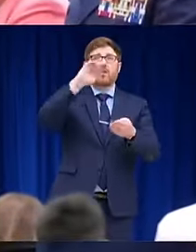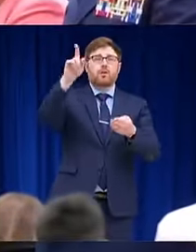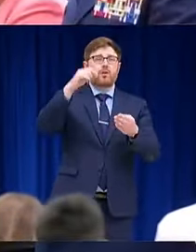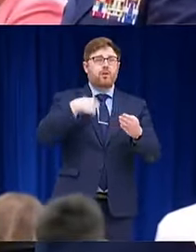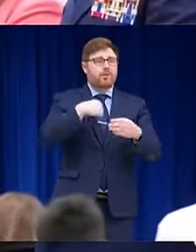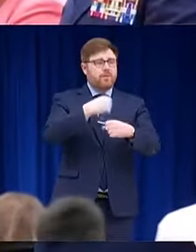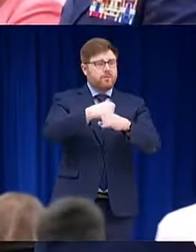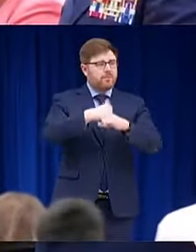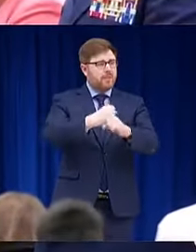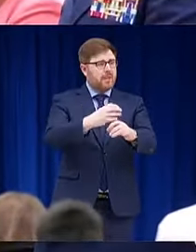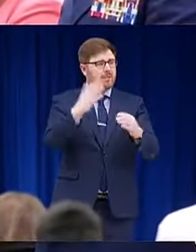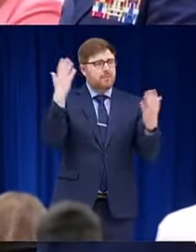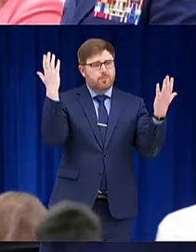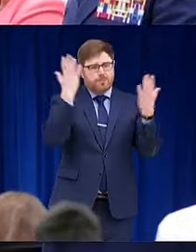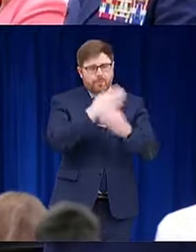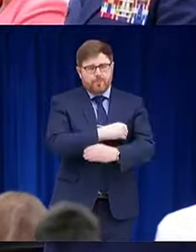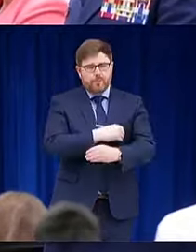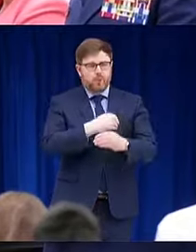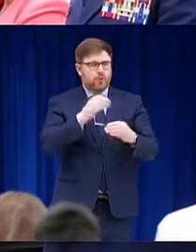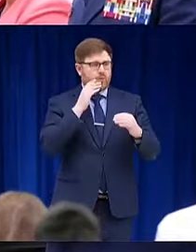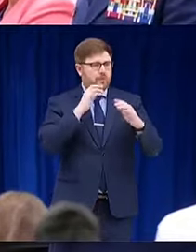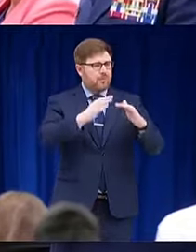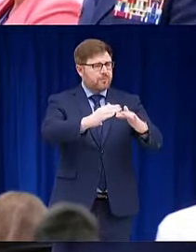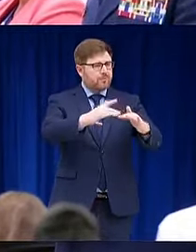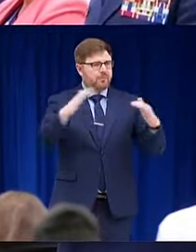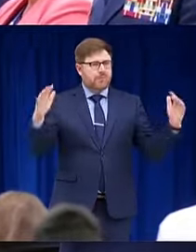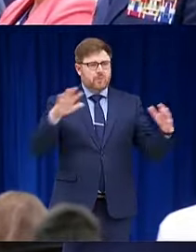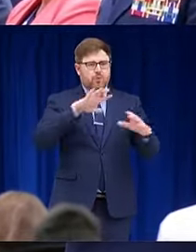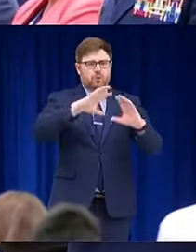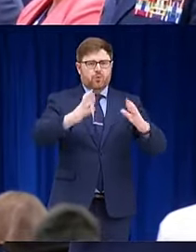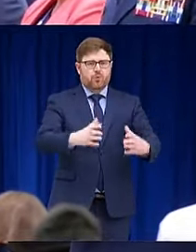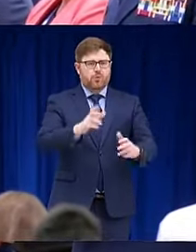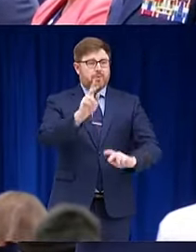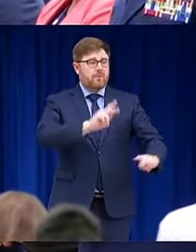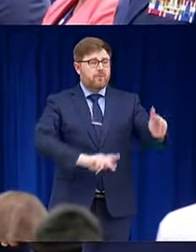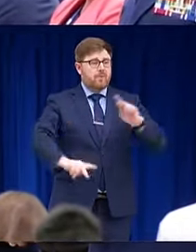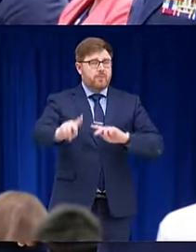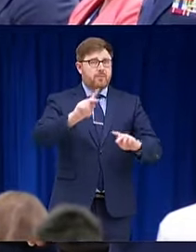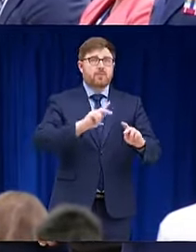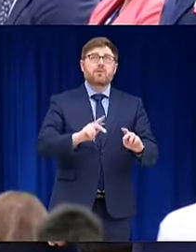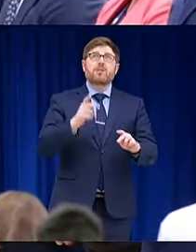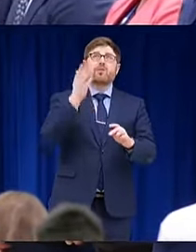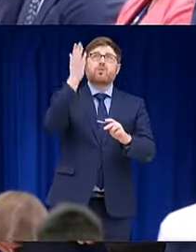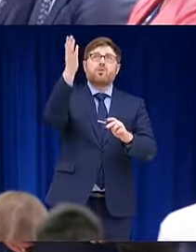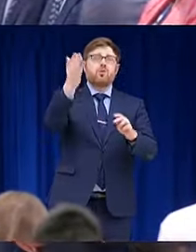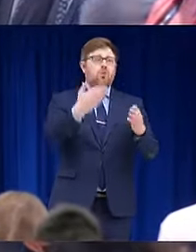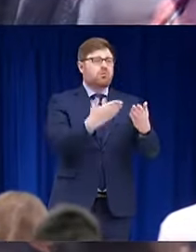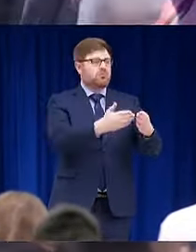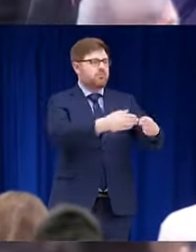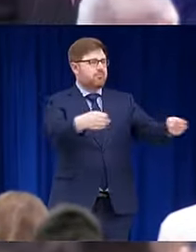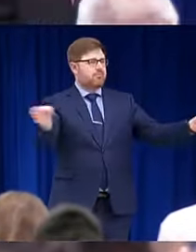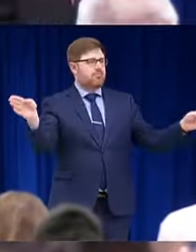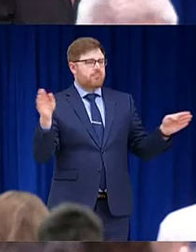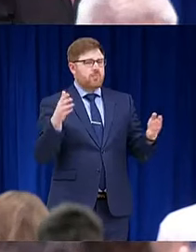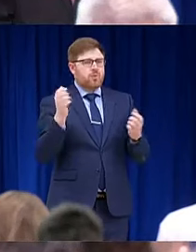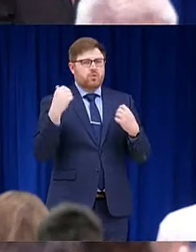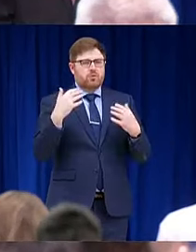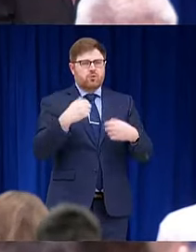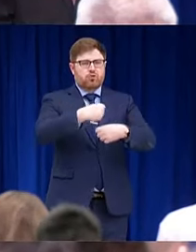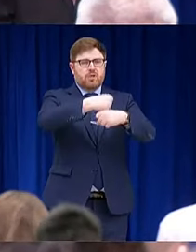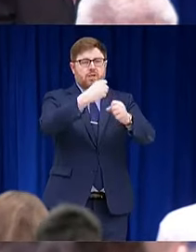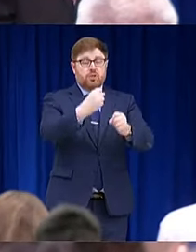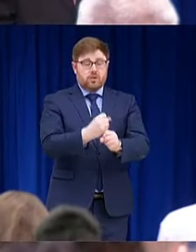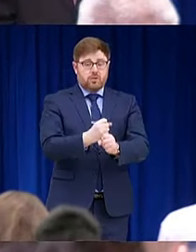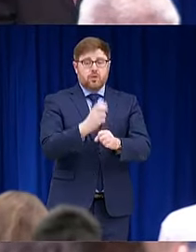and diverse tapestry of humanity in the midst of your vast and colorful creation. You use images